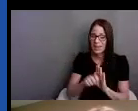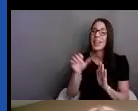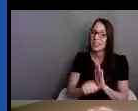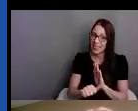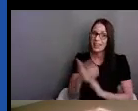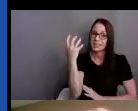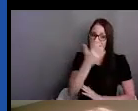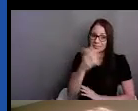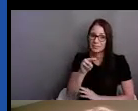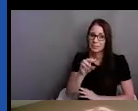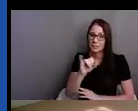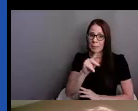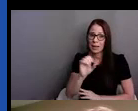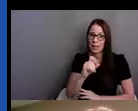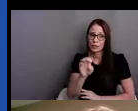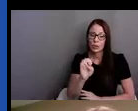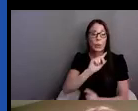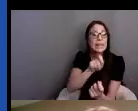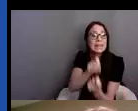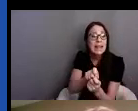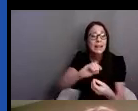That exact number is